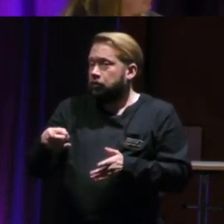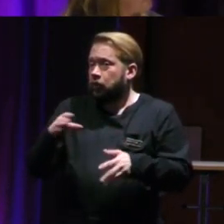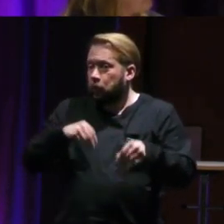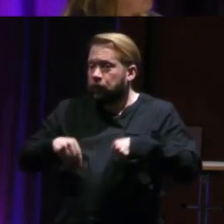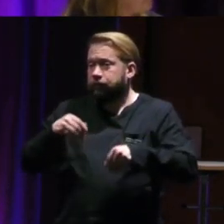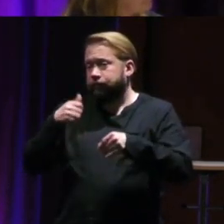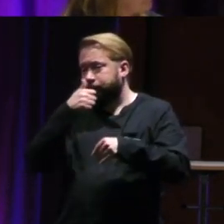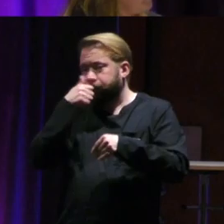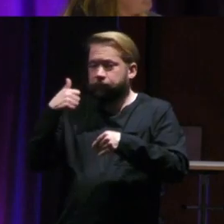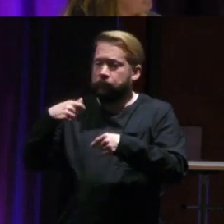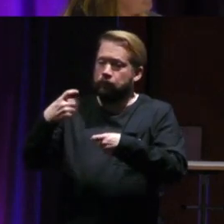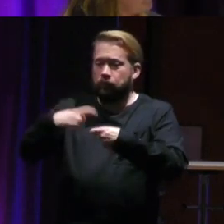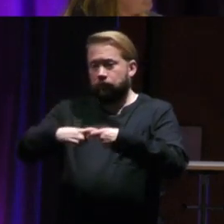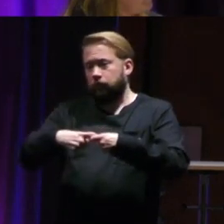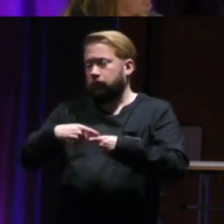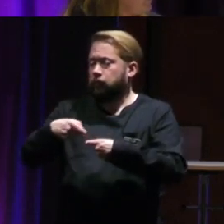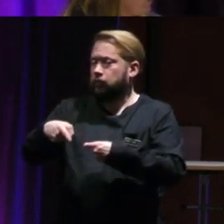and.